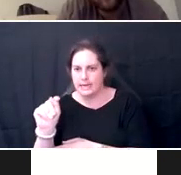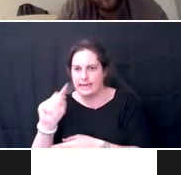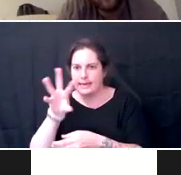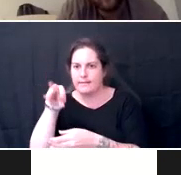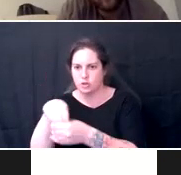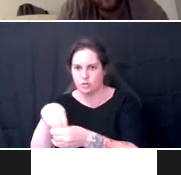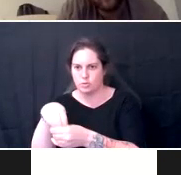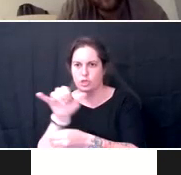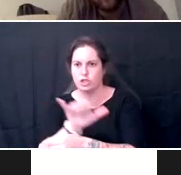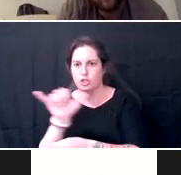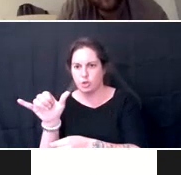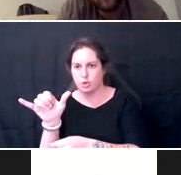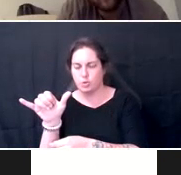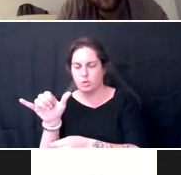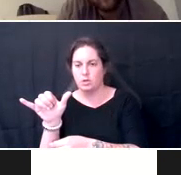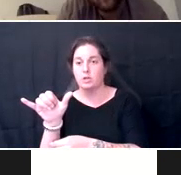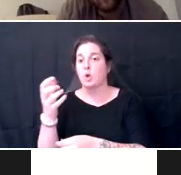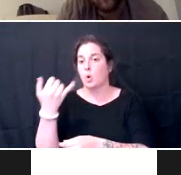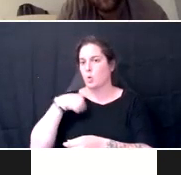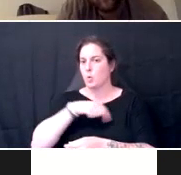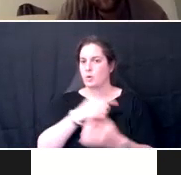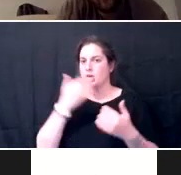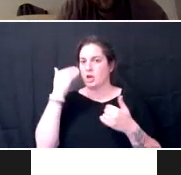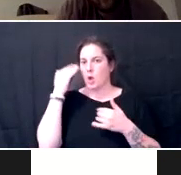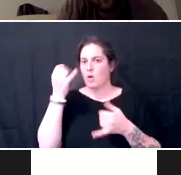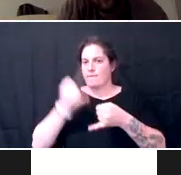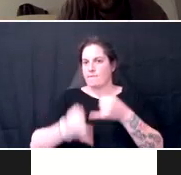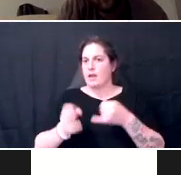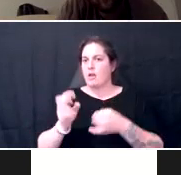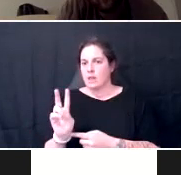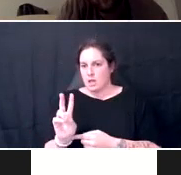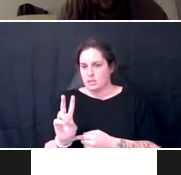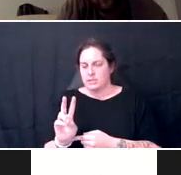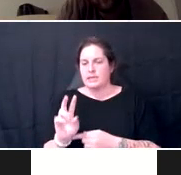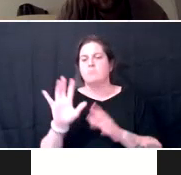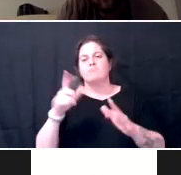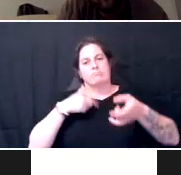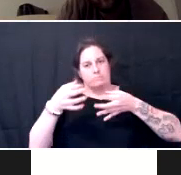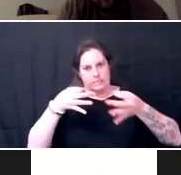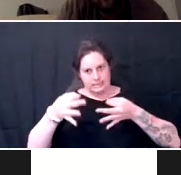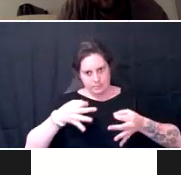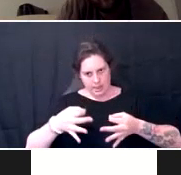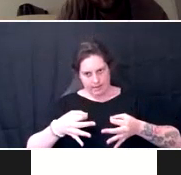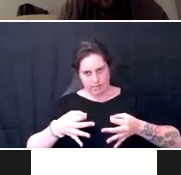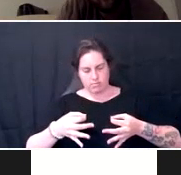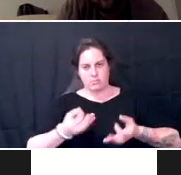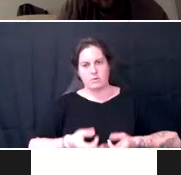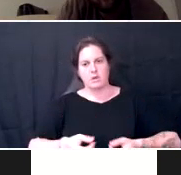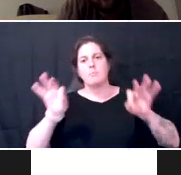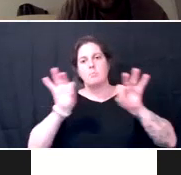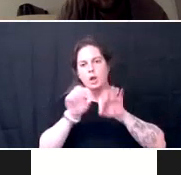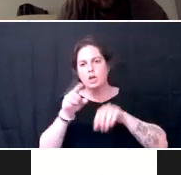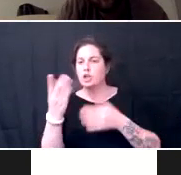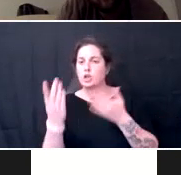we know the final velocity, which tells us, and let me explain something to you, because you might be tempted to